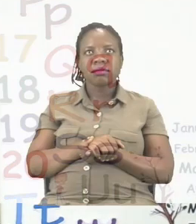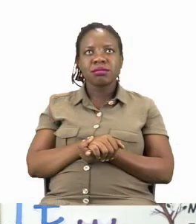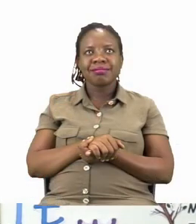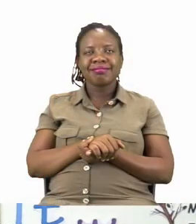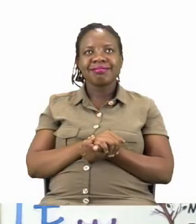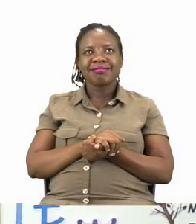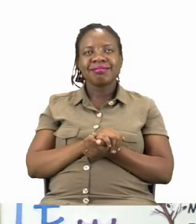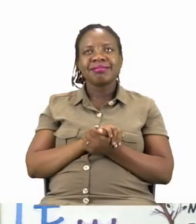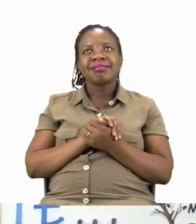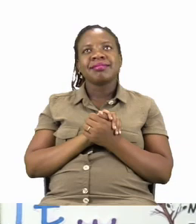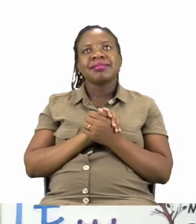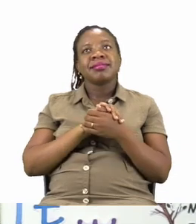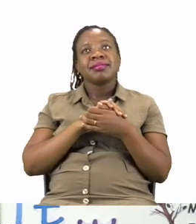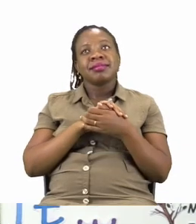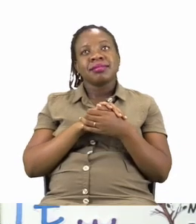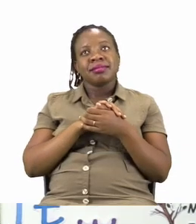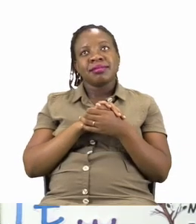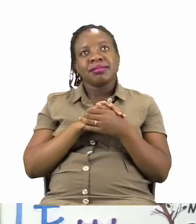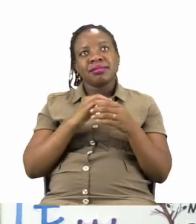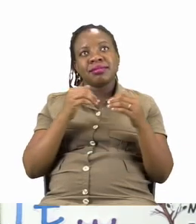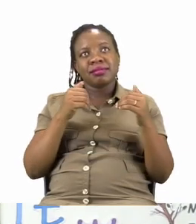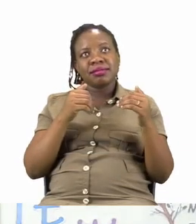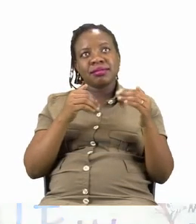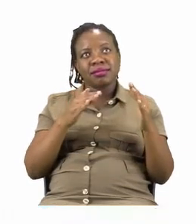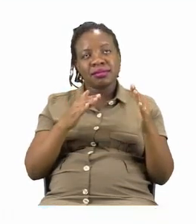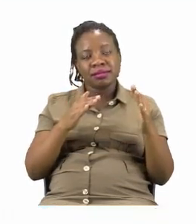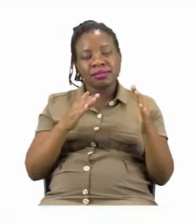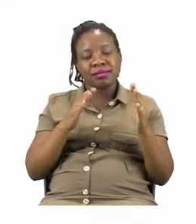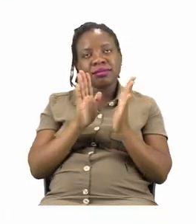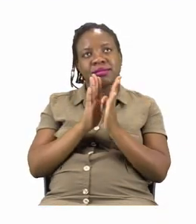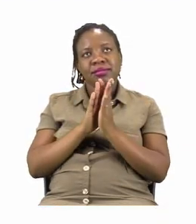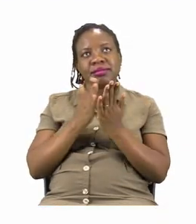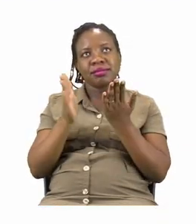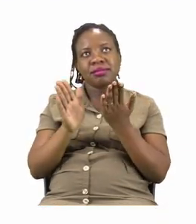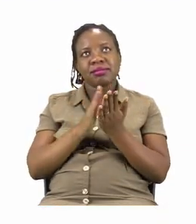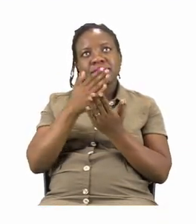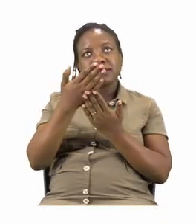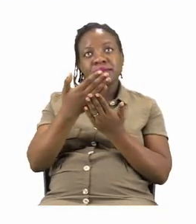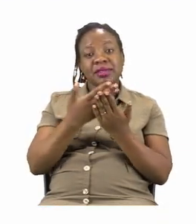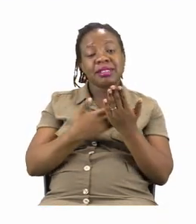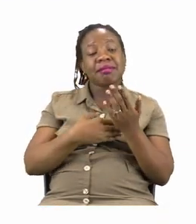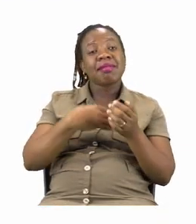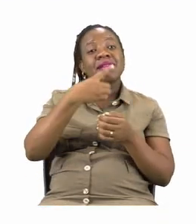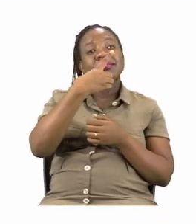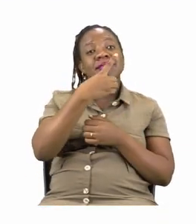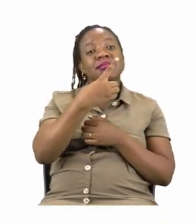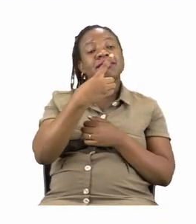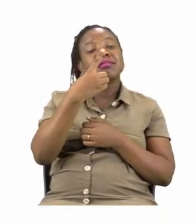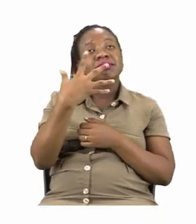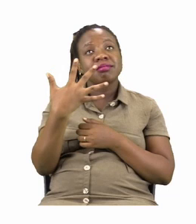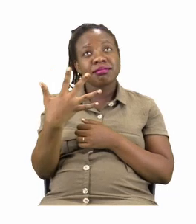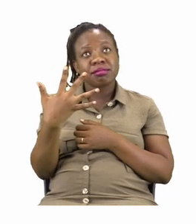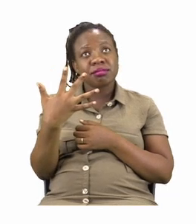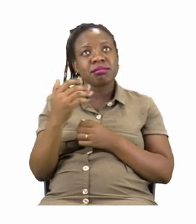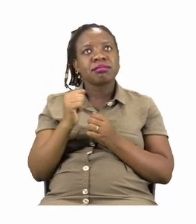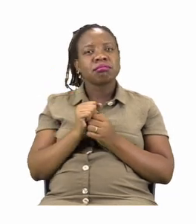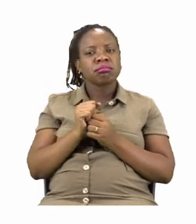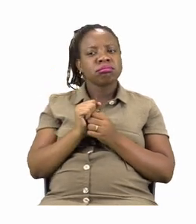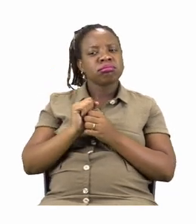Now let's start this part of our lesson on page 15. And here you have to do